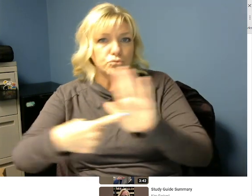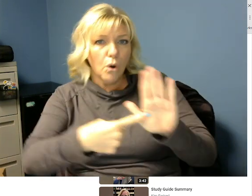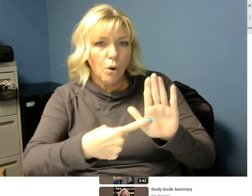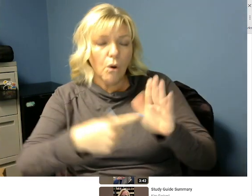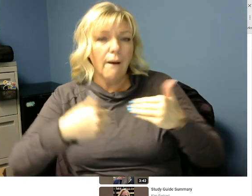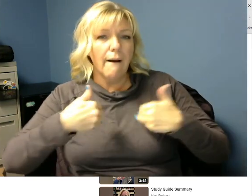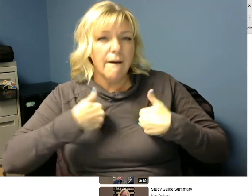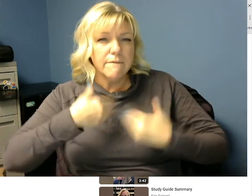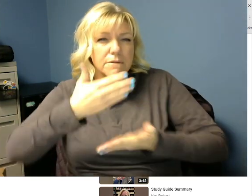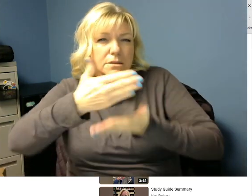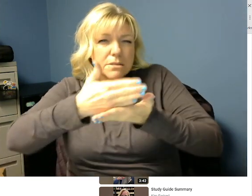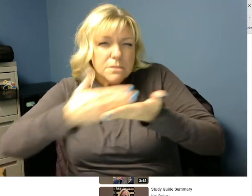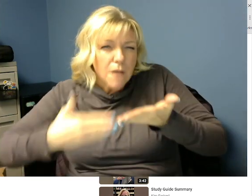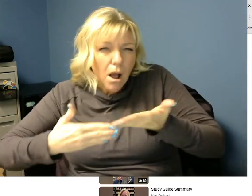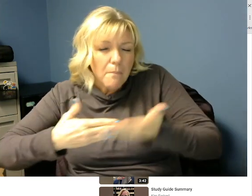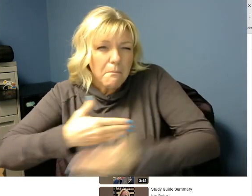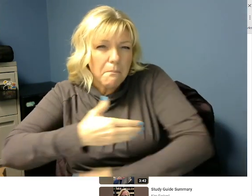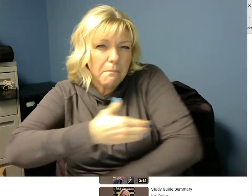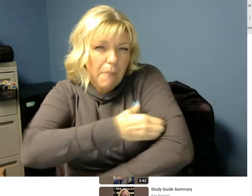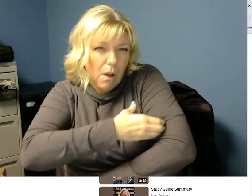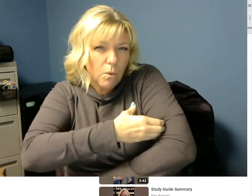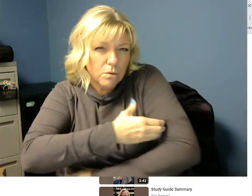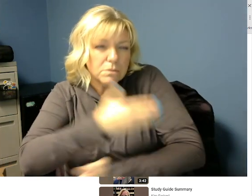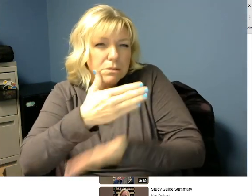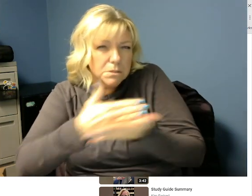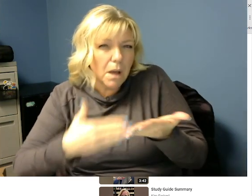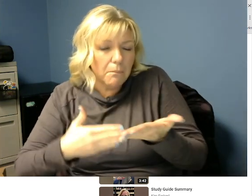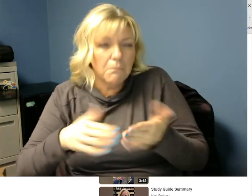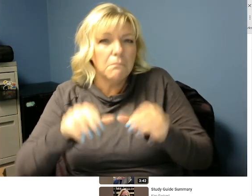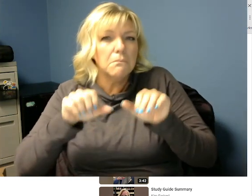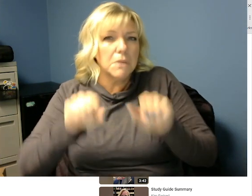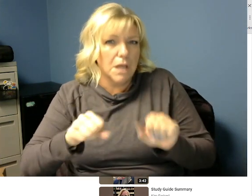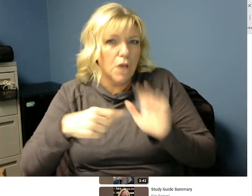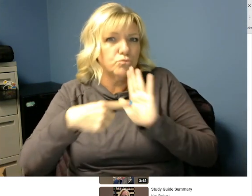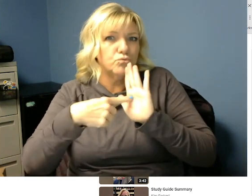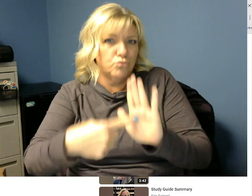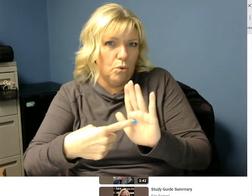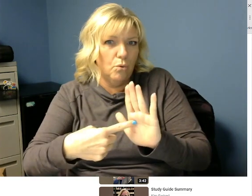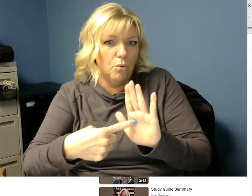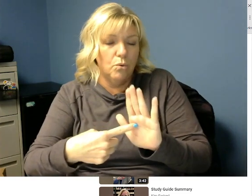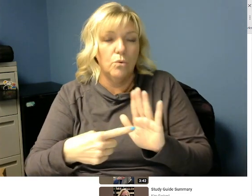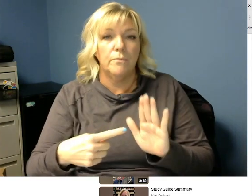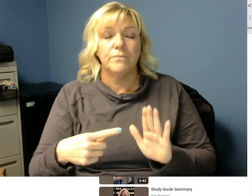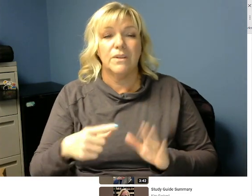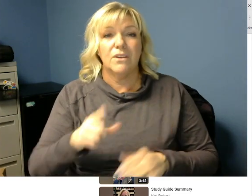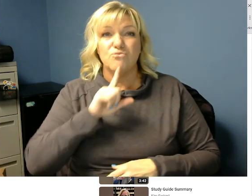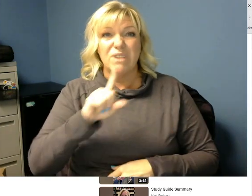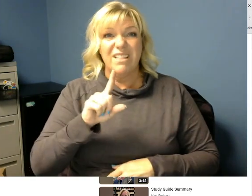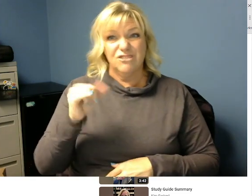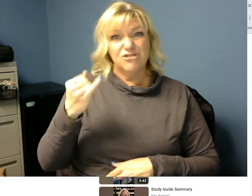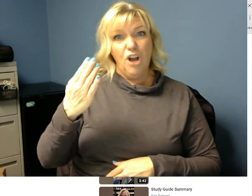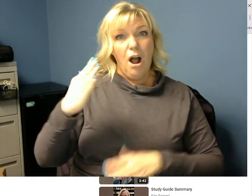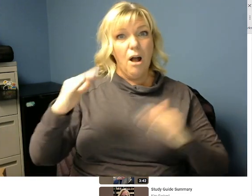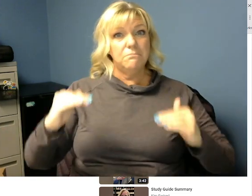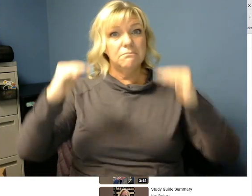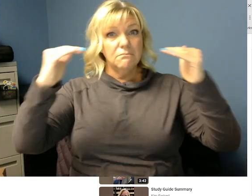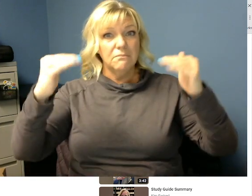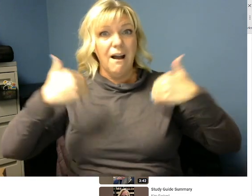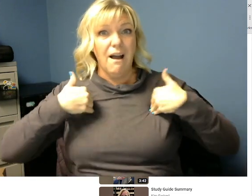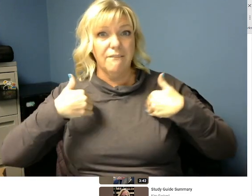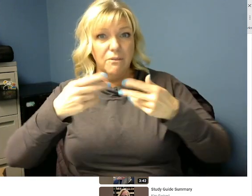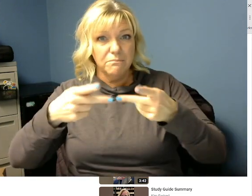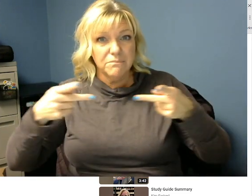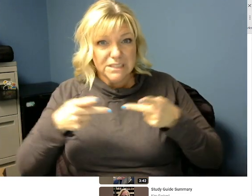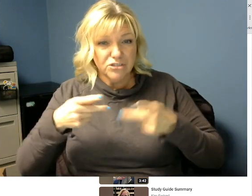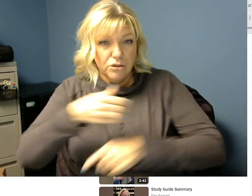ability to exercise a little bit of power, right? They don't have positions of power, but they're still going to find ways to use